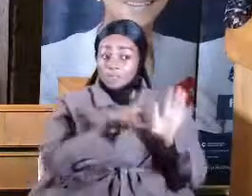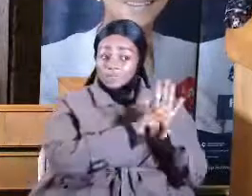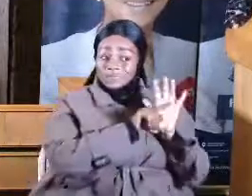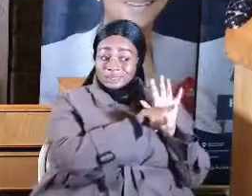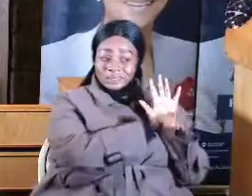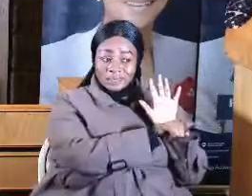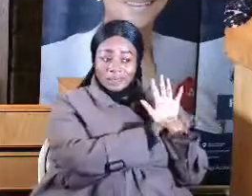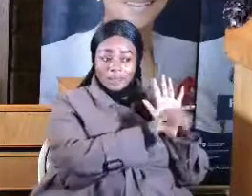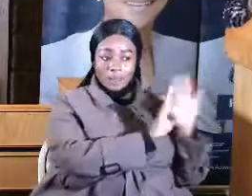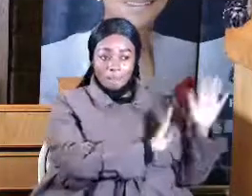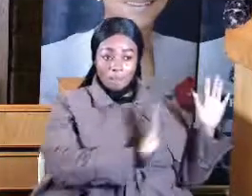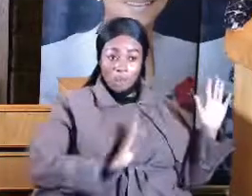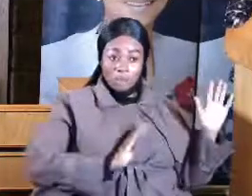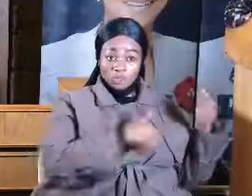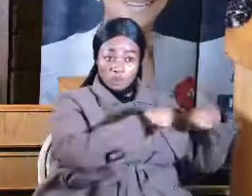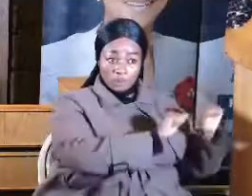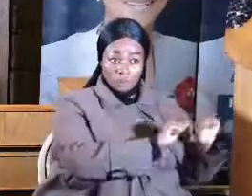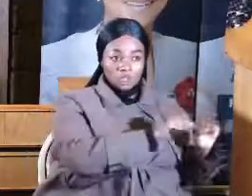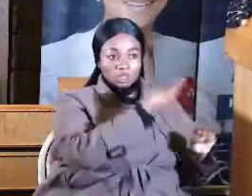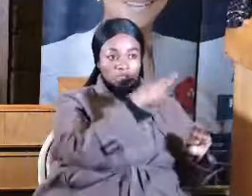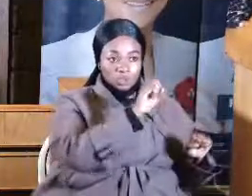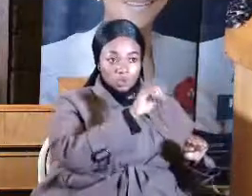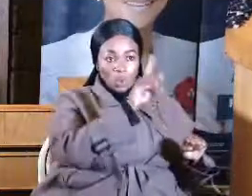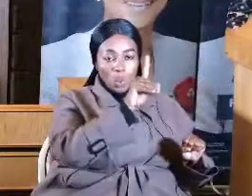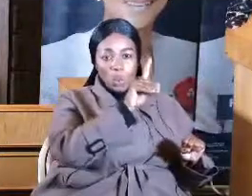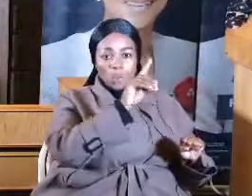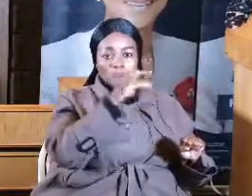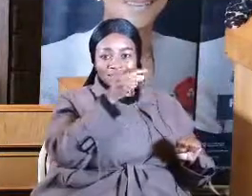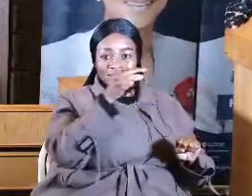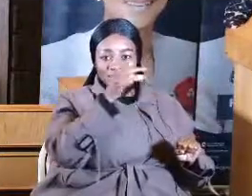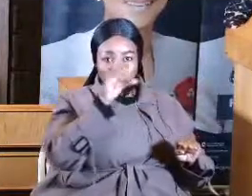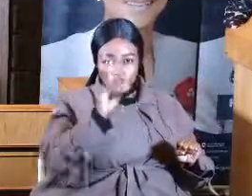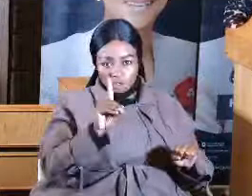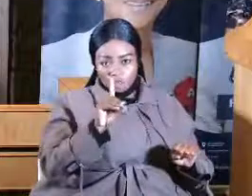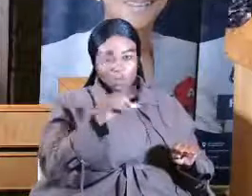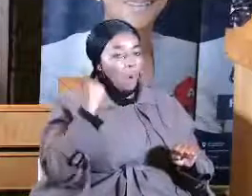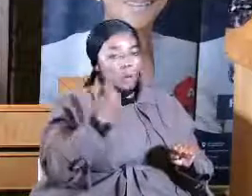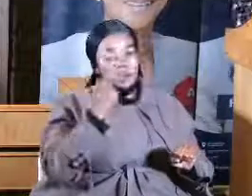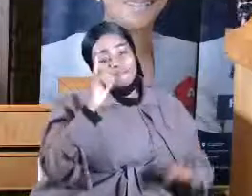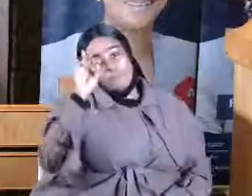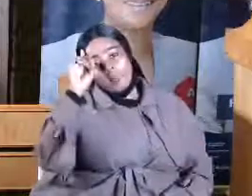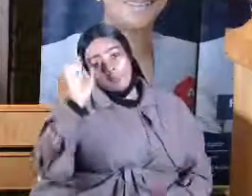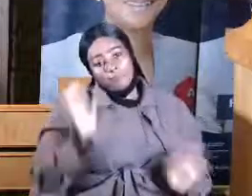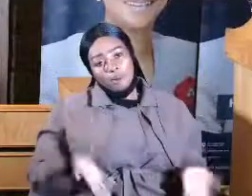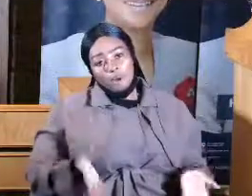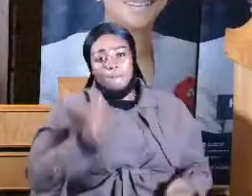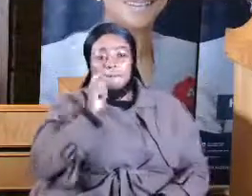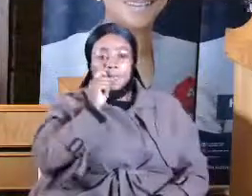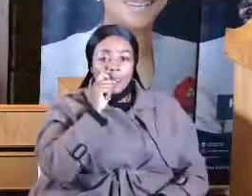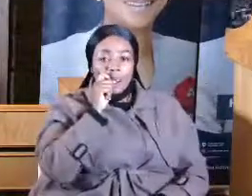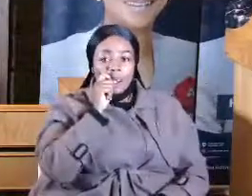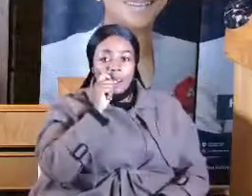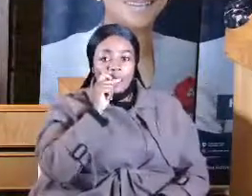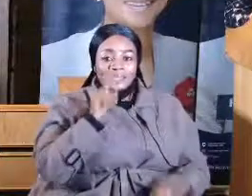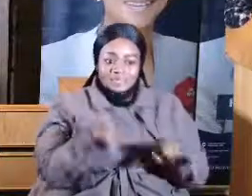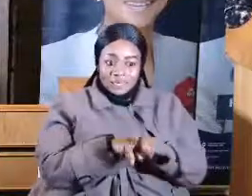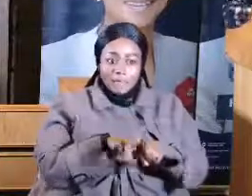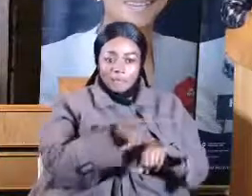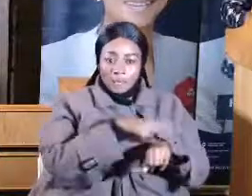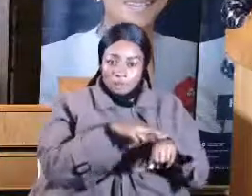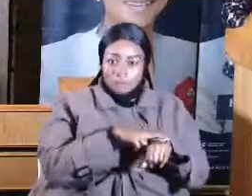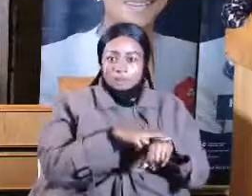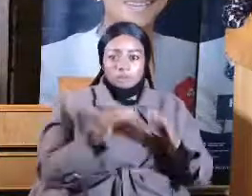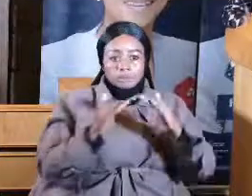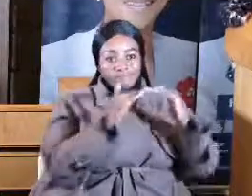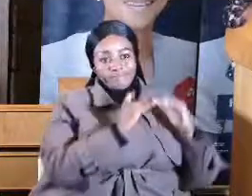board chairperson positions, HODs, DGs, are mainly considered for black males. Again, there's a preference over racial equality versus